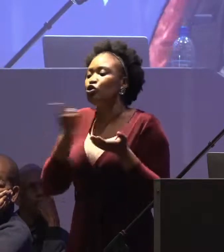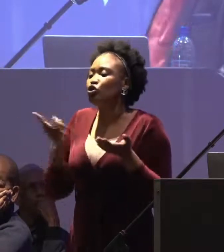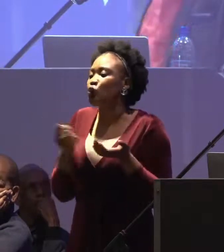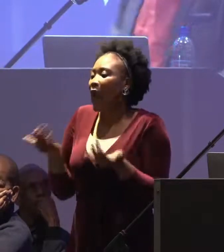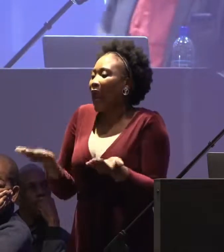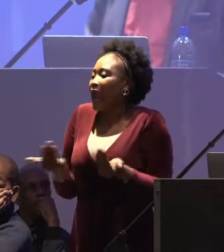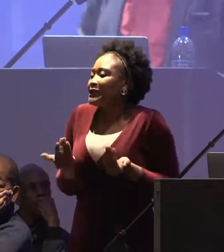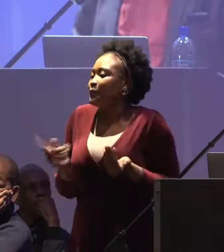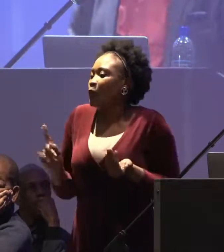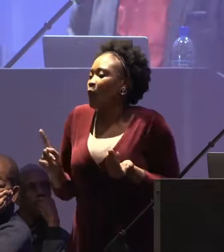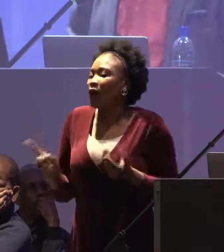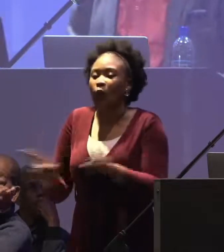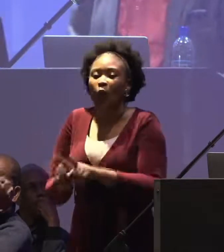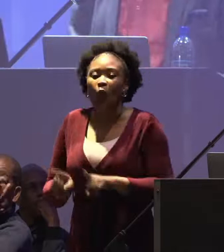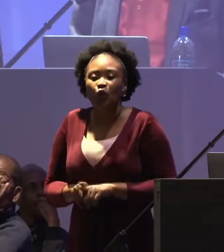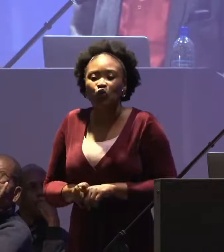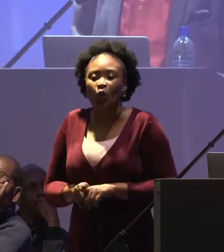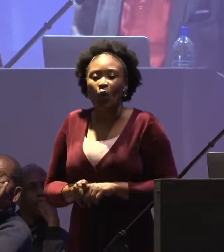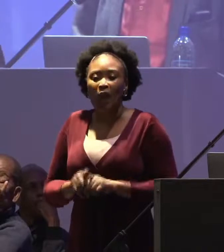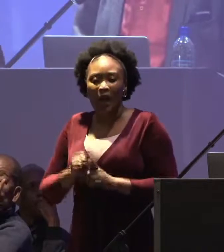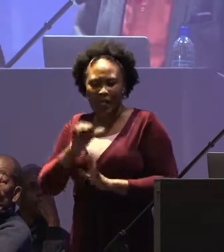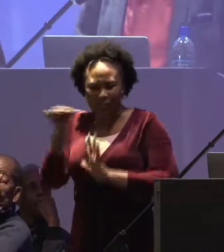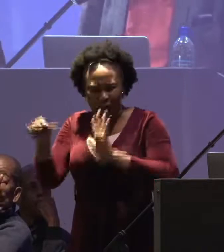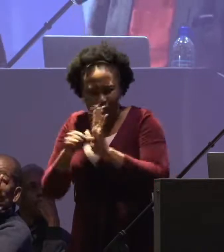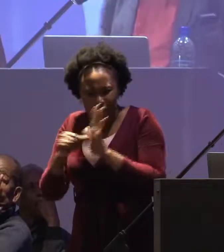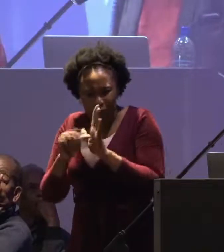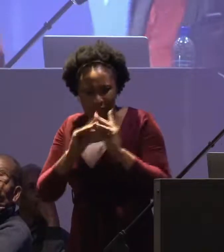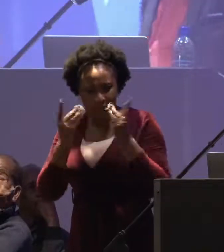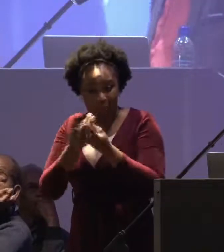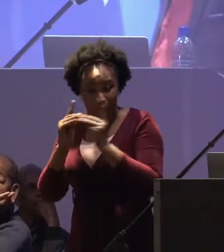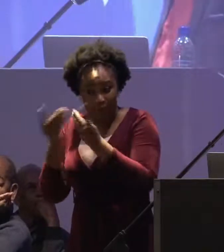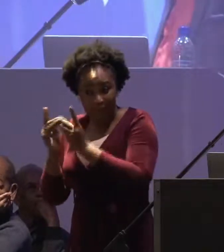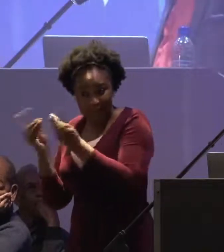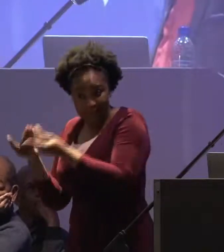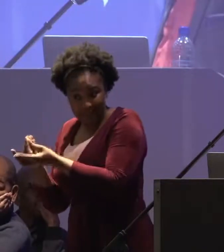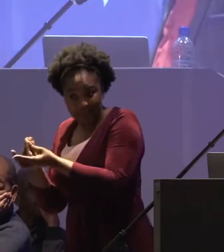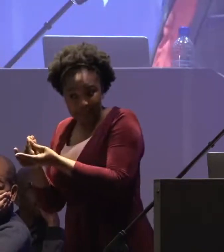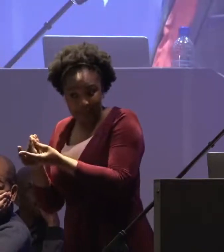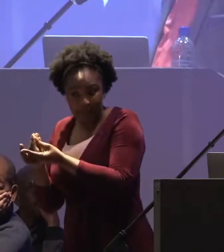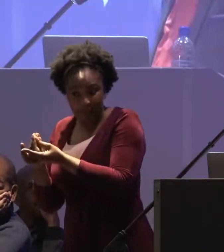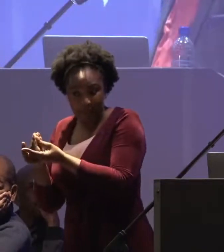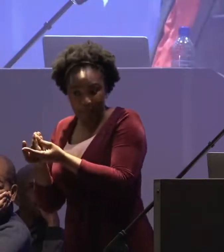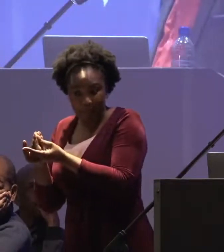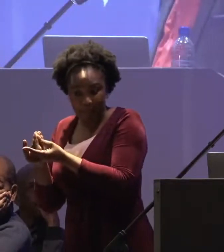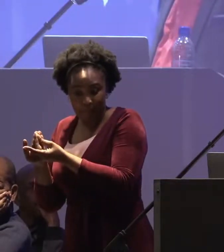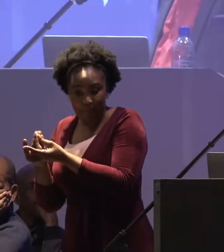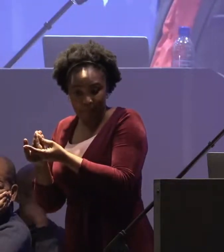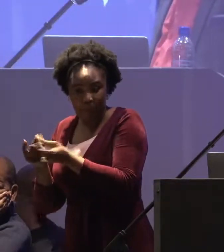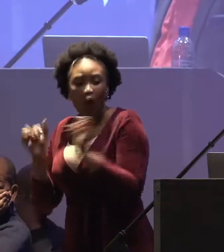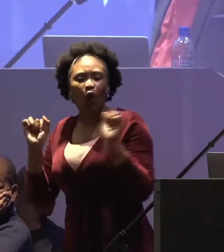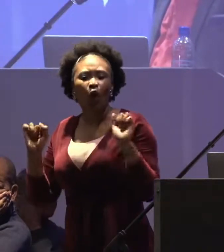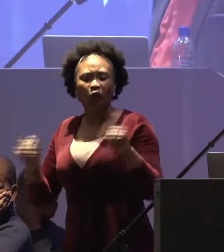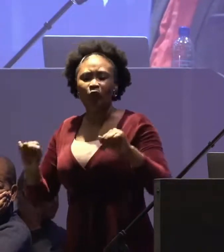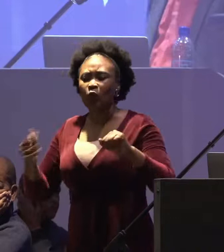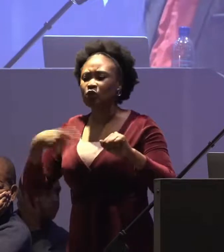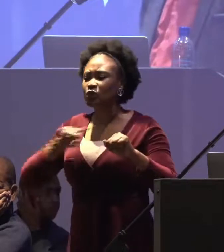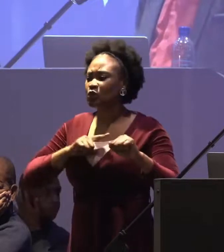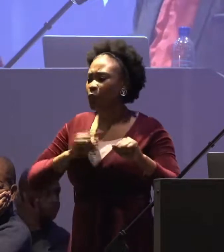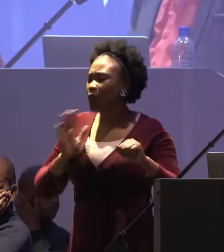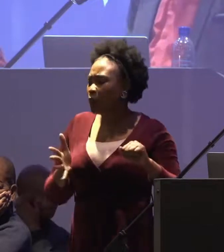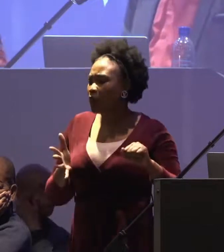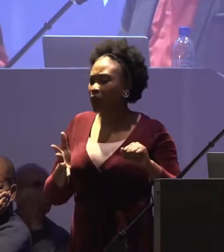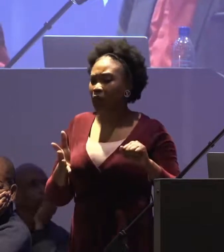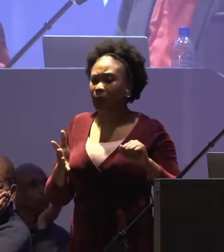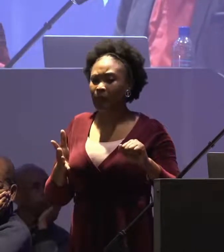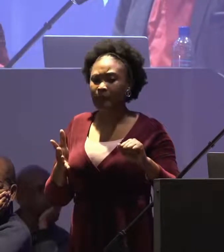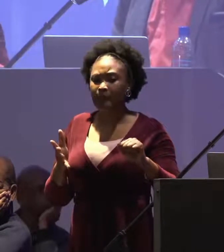well as the critical departments. Of course, we will then be drawn